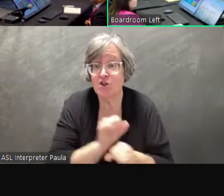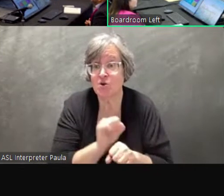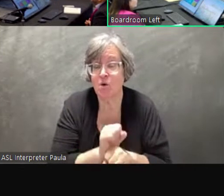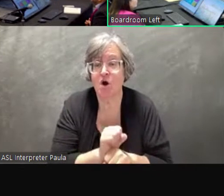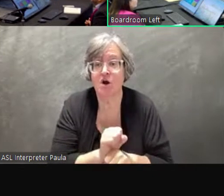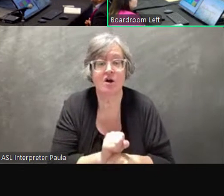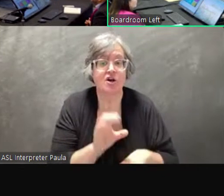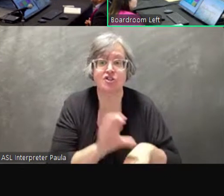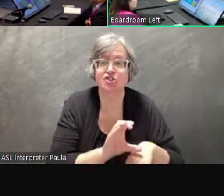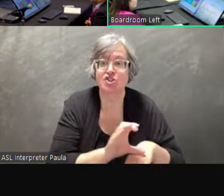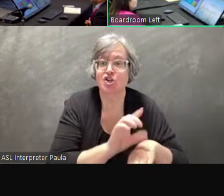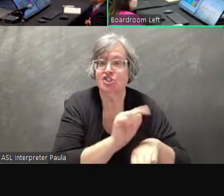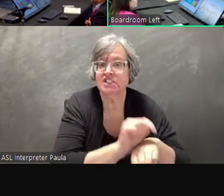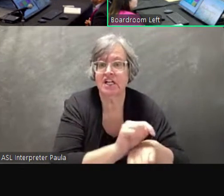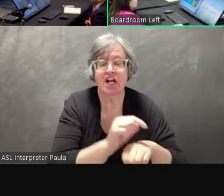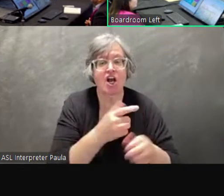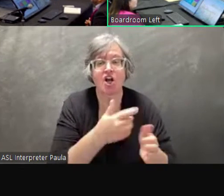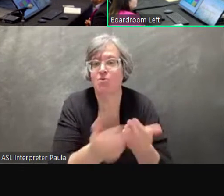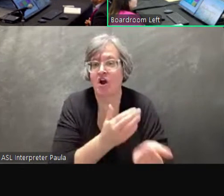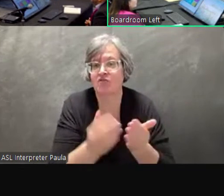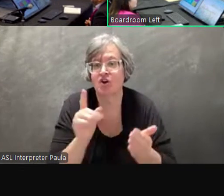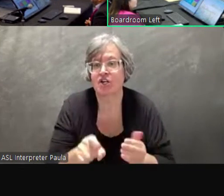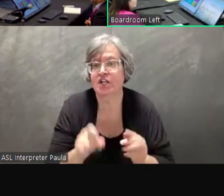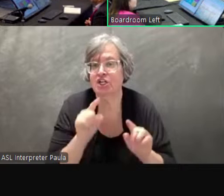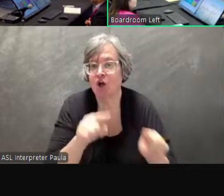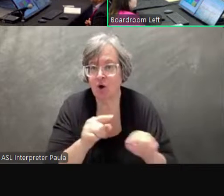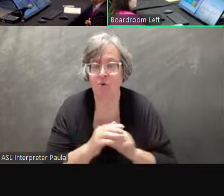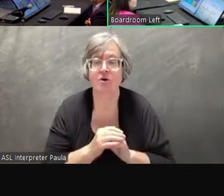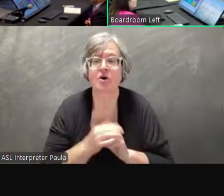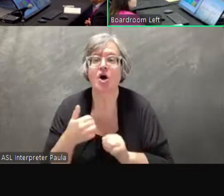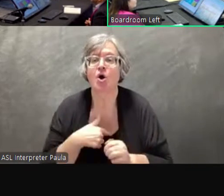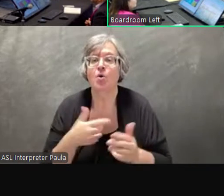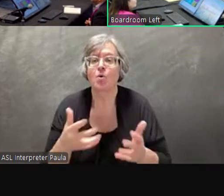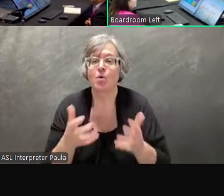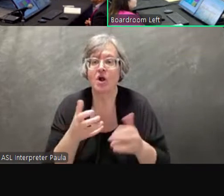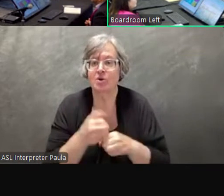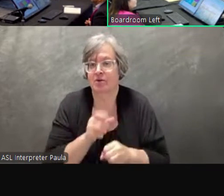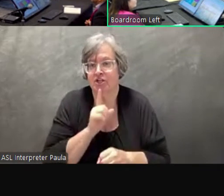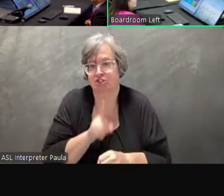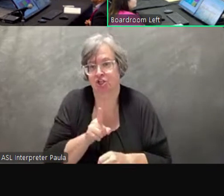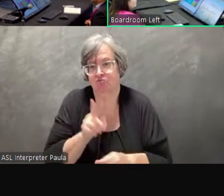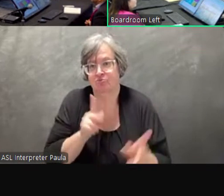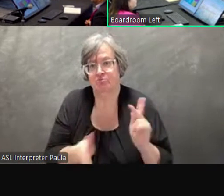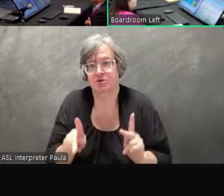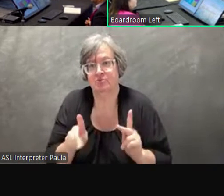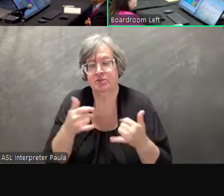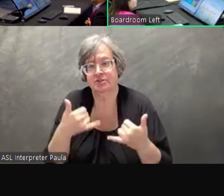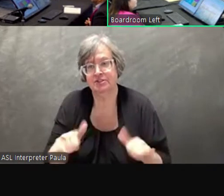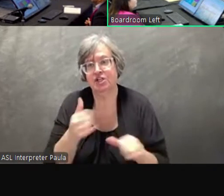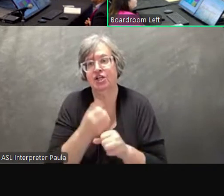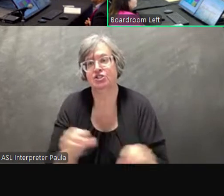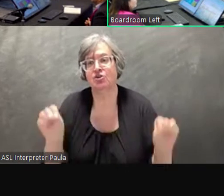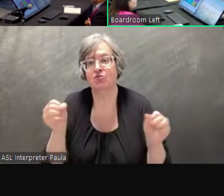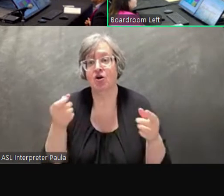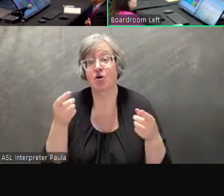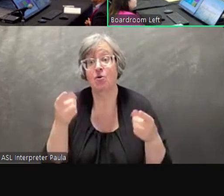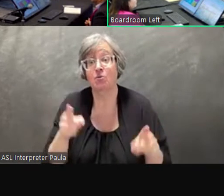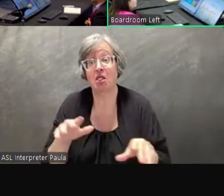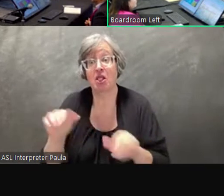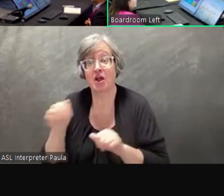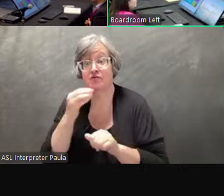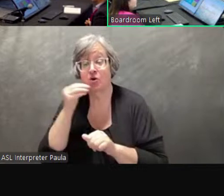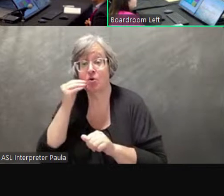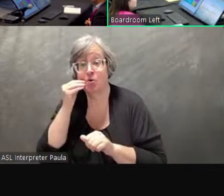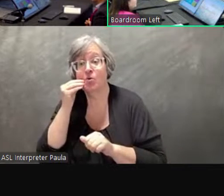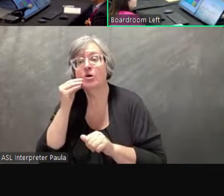and to synagogue, and to wherever else they need to go. We want to basically make sure that they're safe and that when they leave home, they can